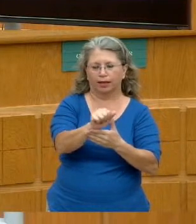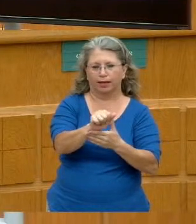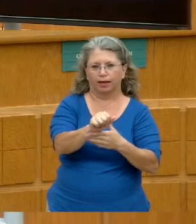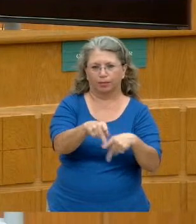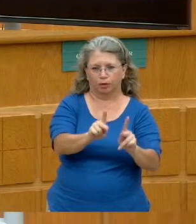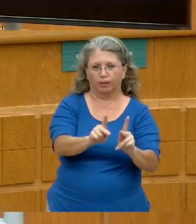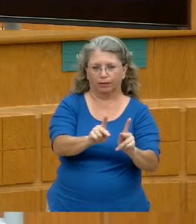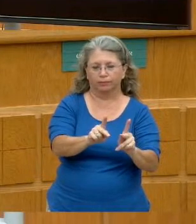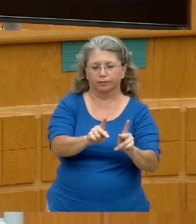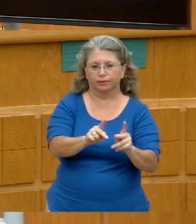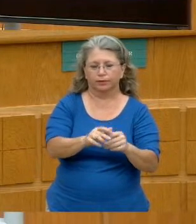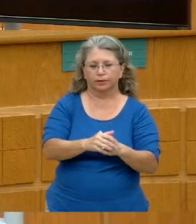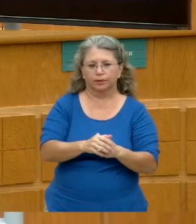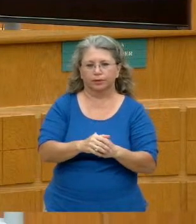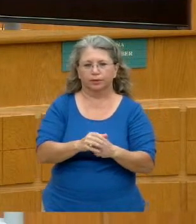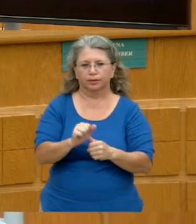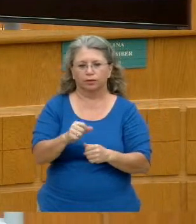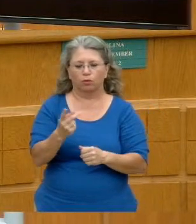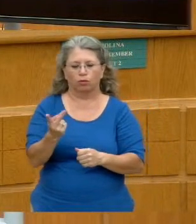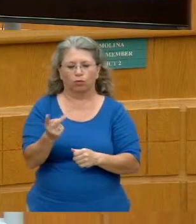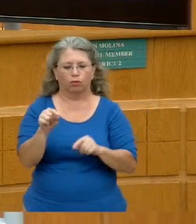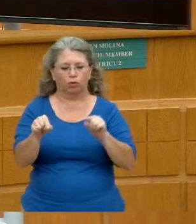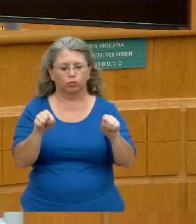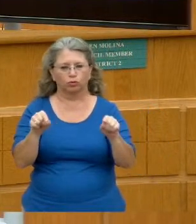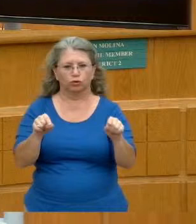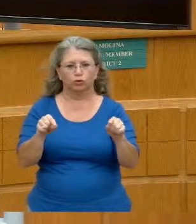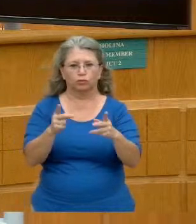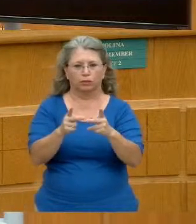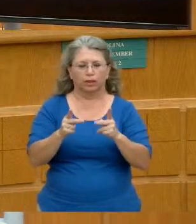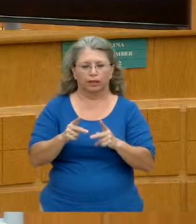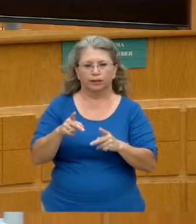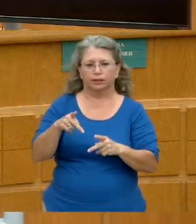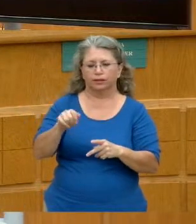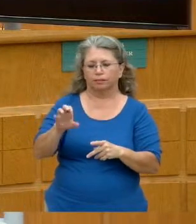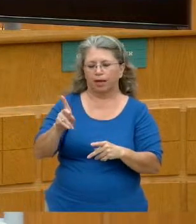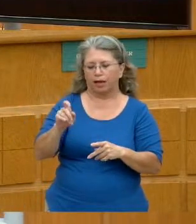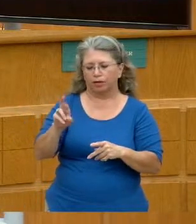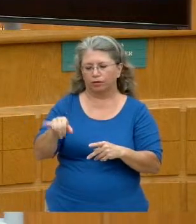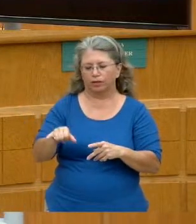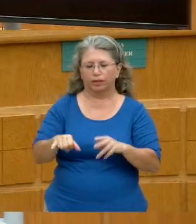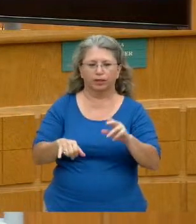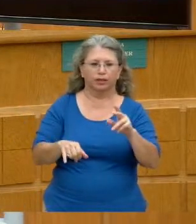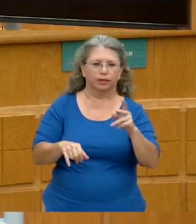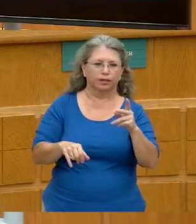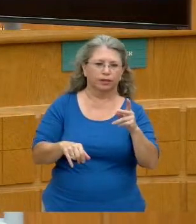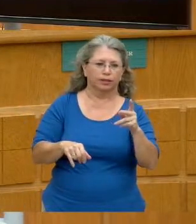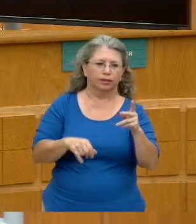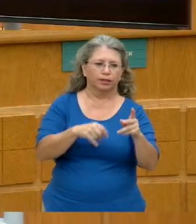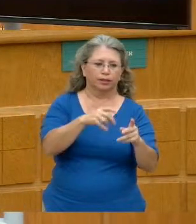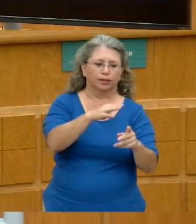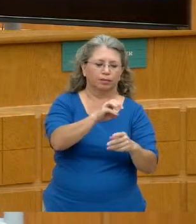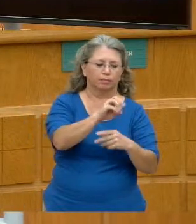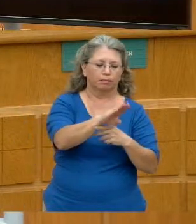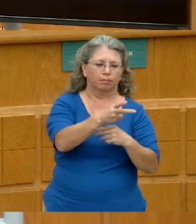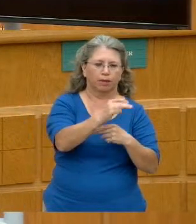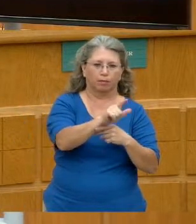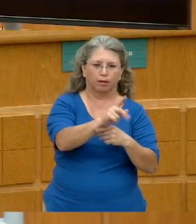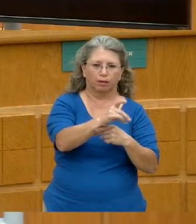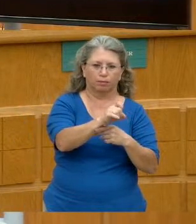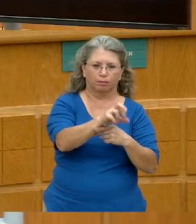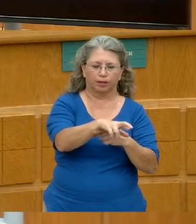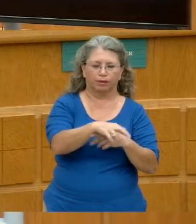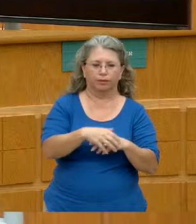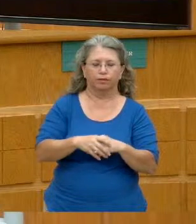we're going to have ADA access at those 2 points, and at Packery Channel and at the Padre Bali Park. The Packery Channel is for